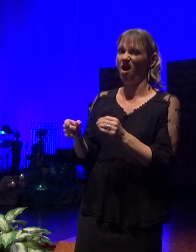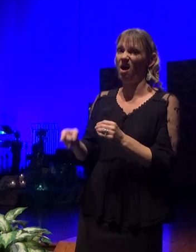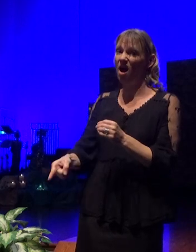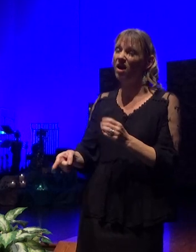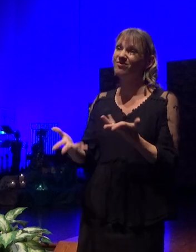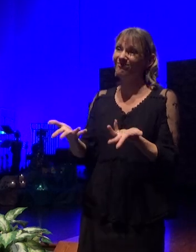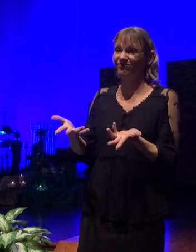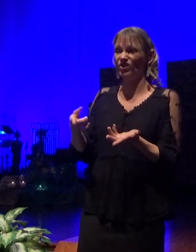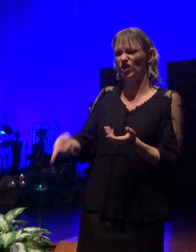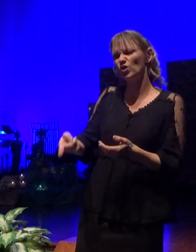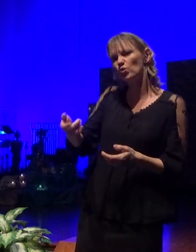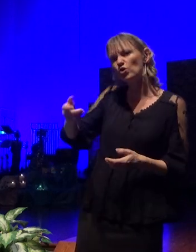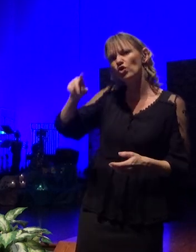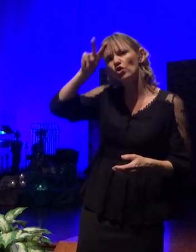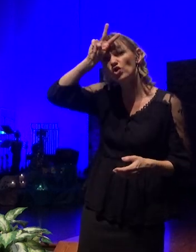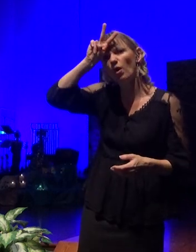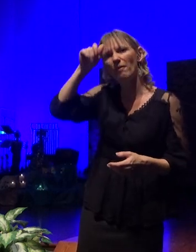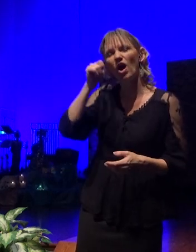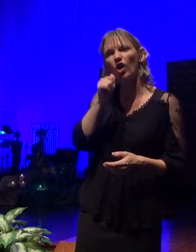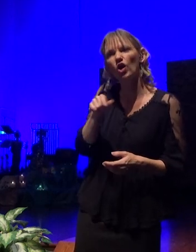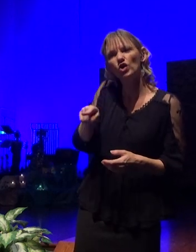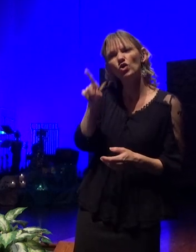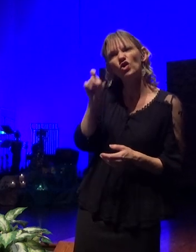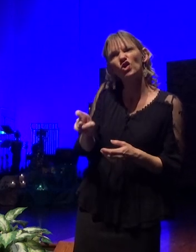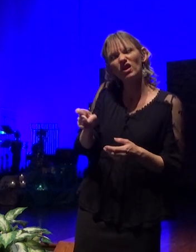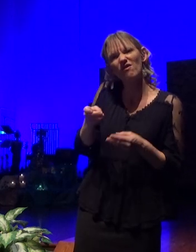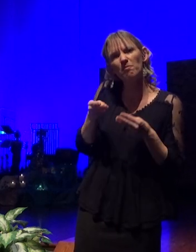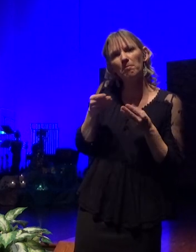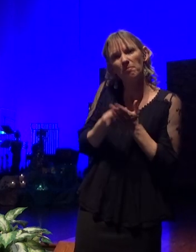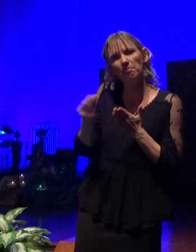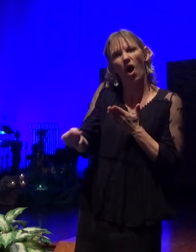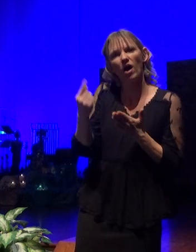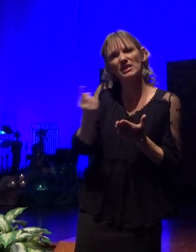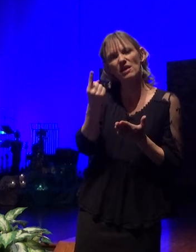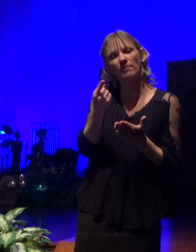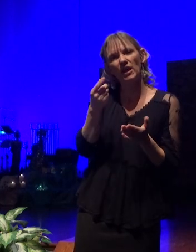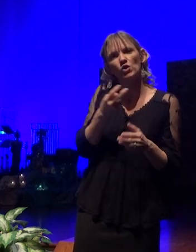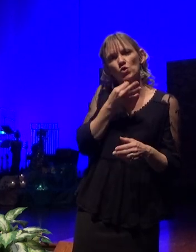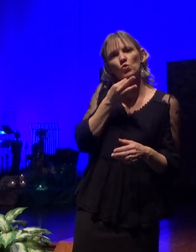you stupid girl, you should have spent it sooner.